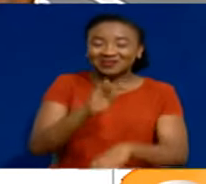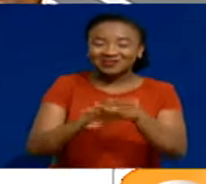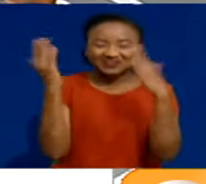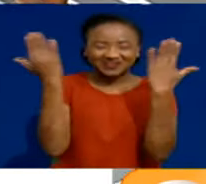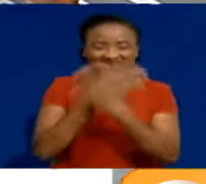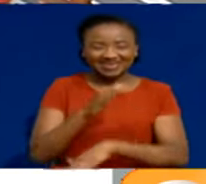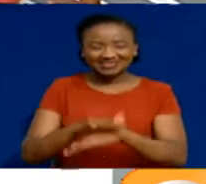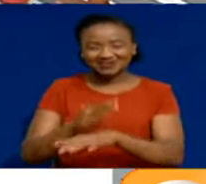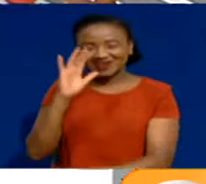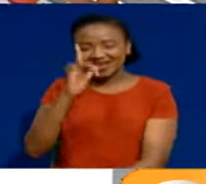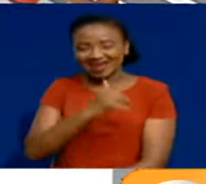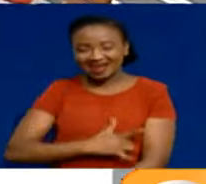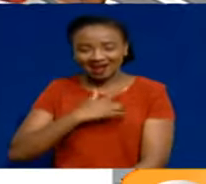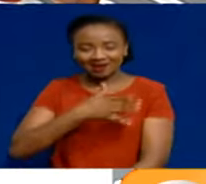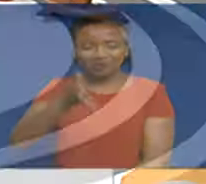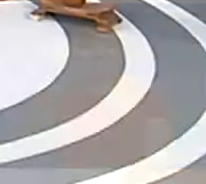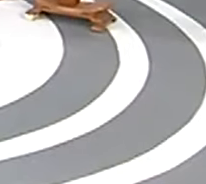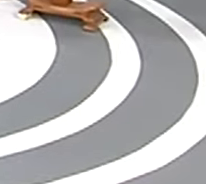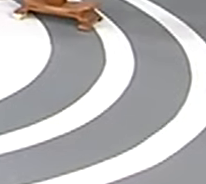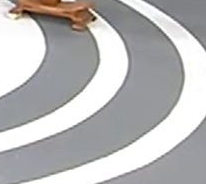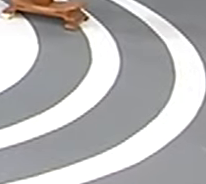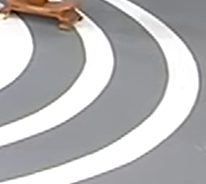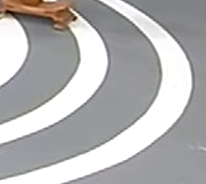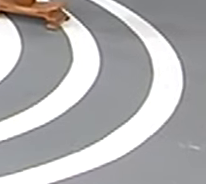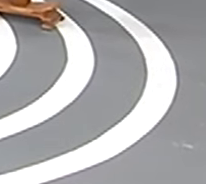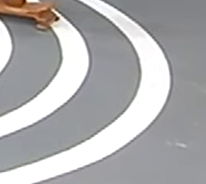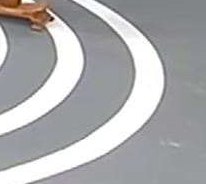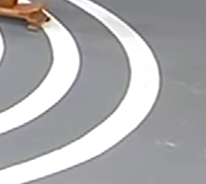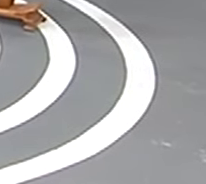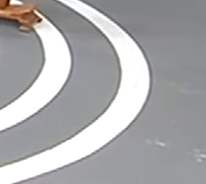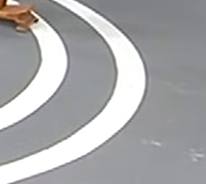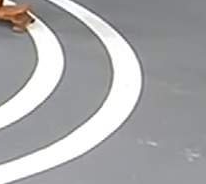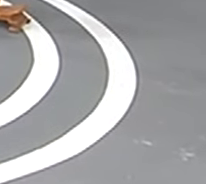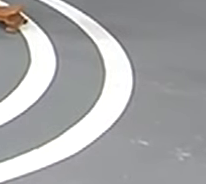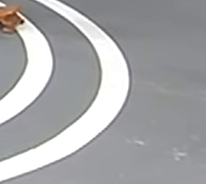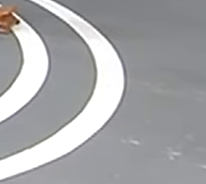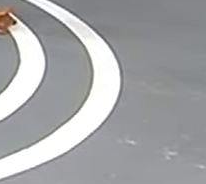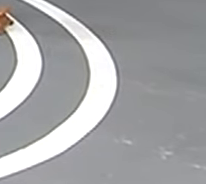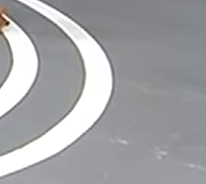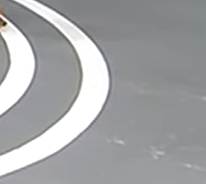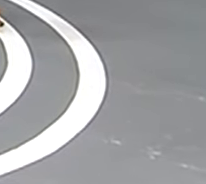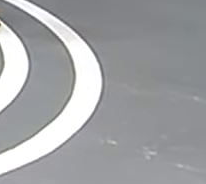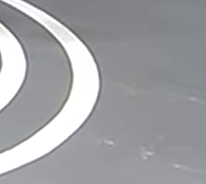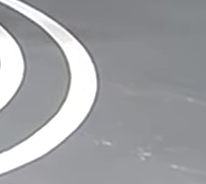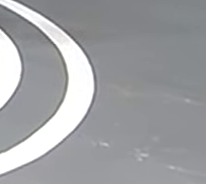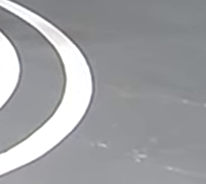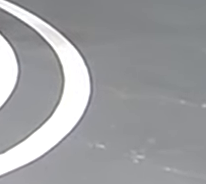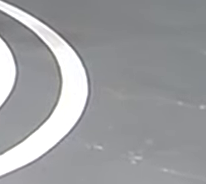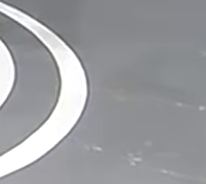Good luck. And God bless this country of ours called Kenya. Allah.